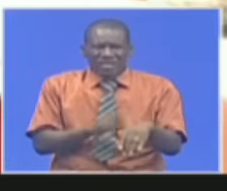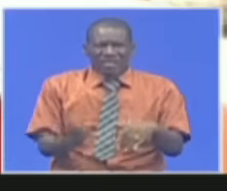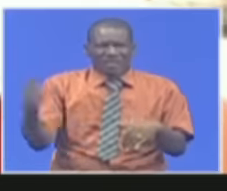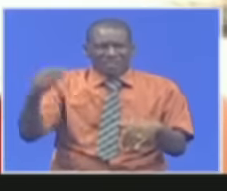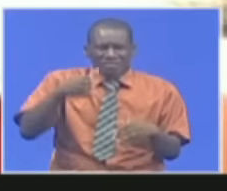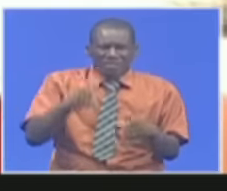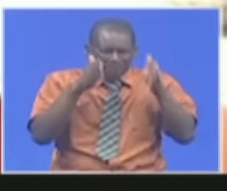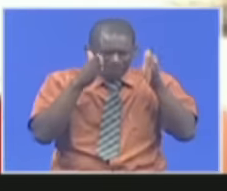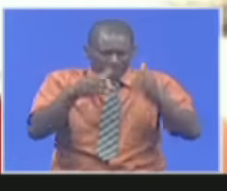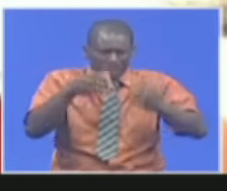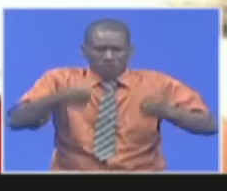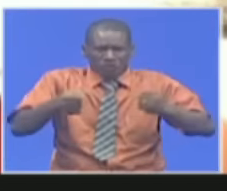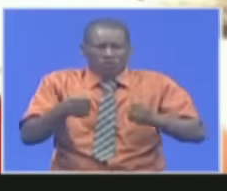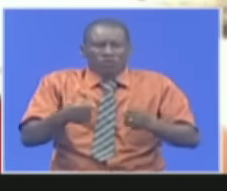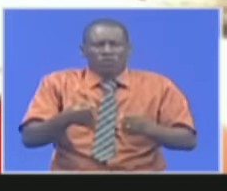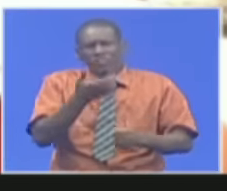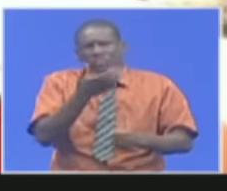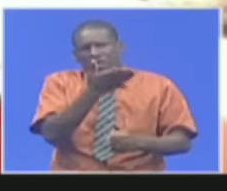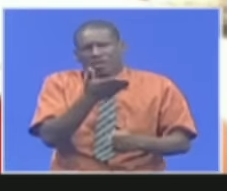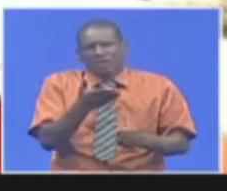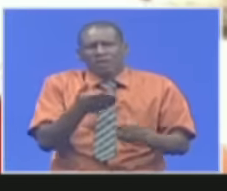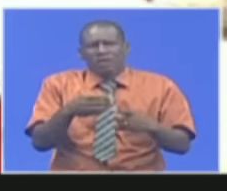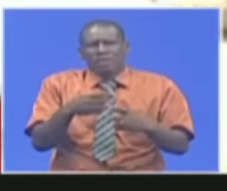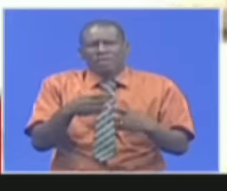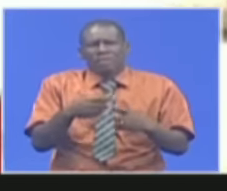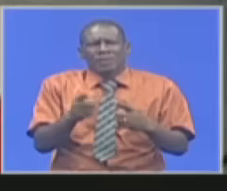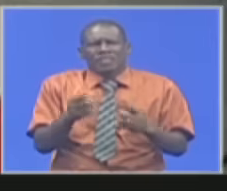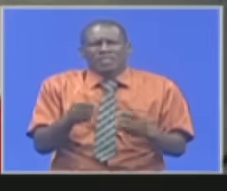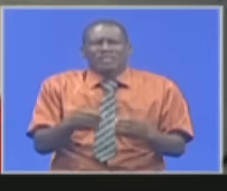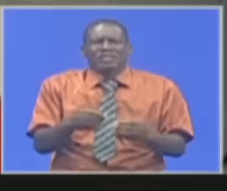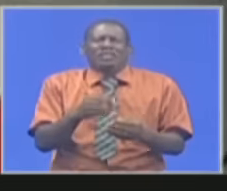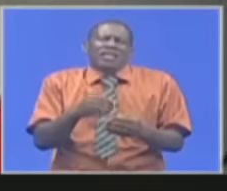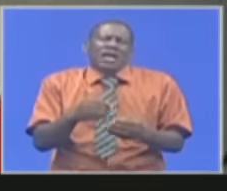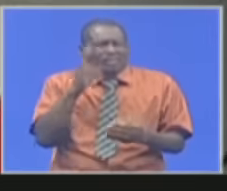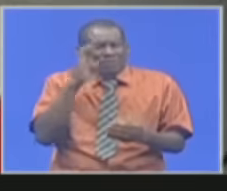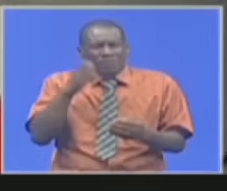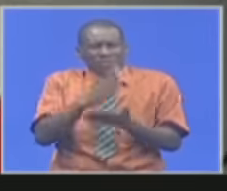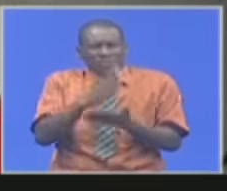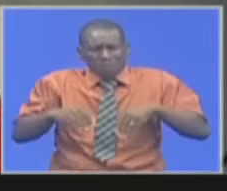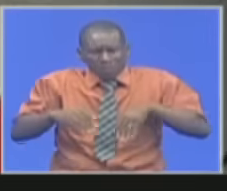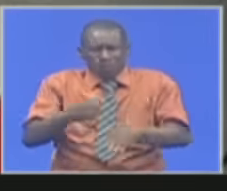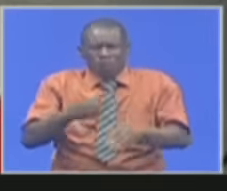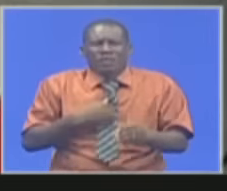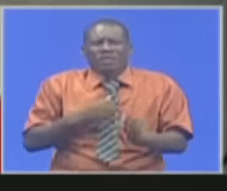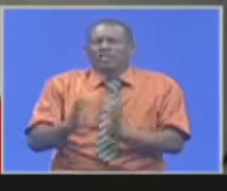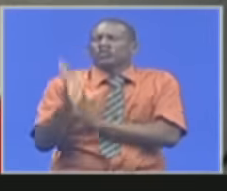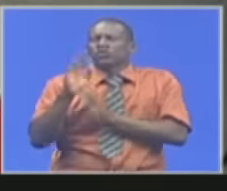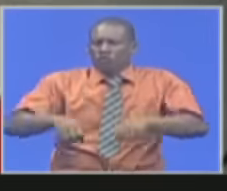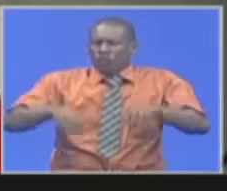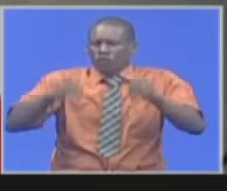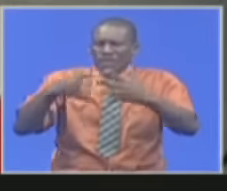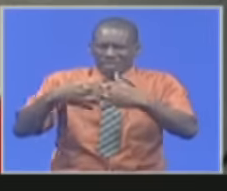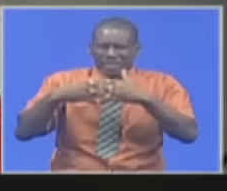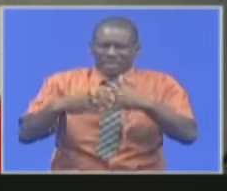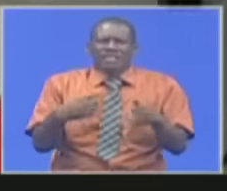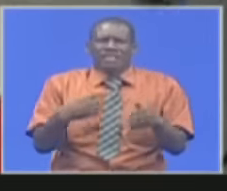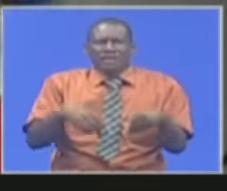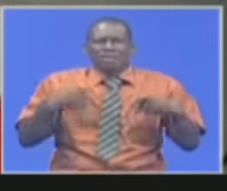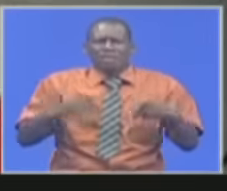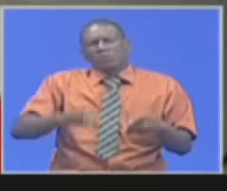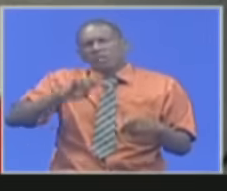car at the parking, but I think some guys were trailing me. The guard at the gate said the people in the second car